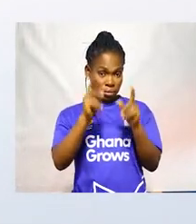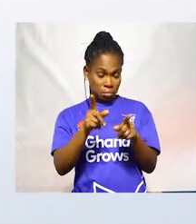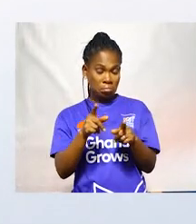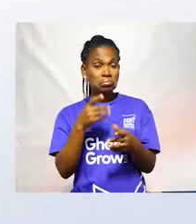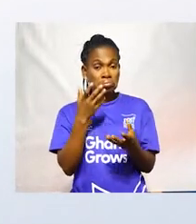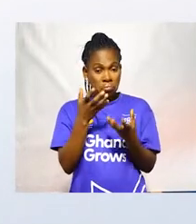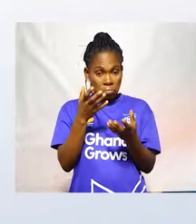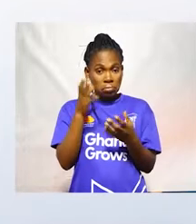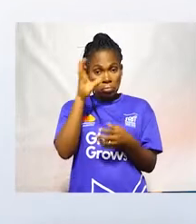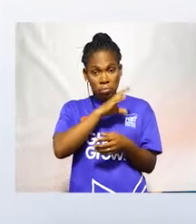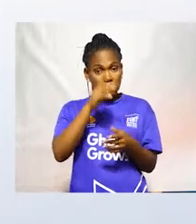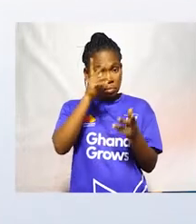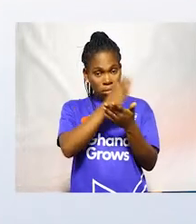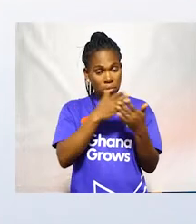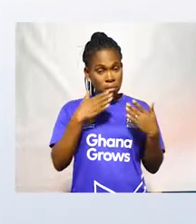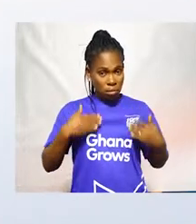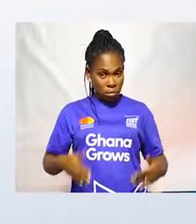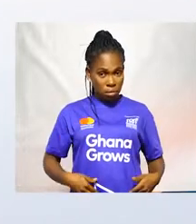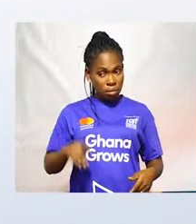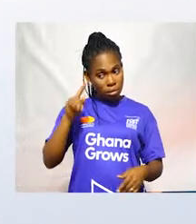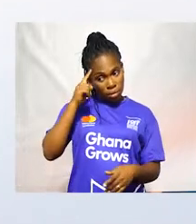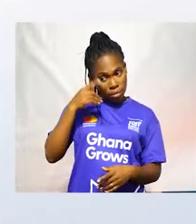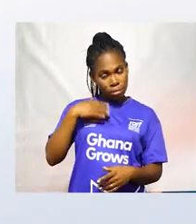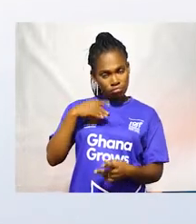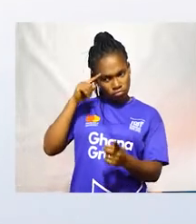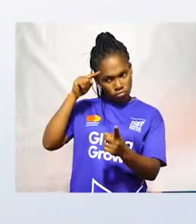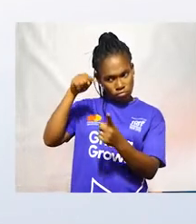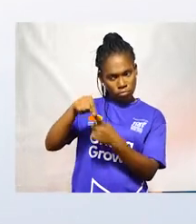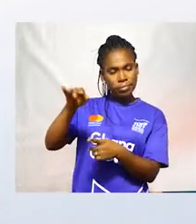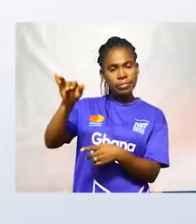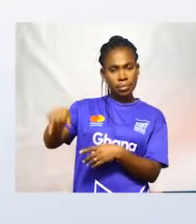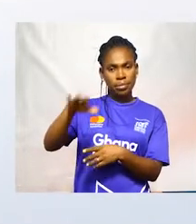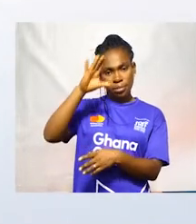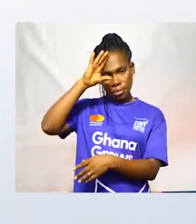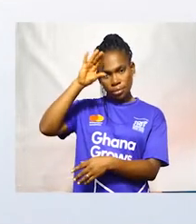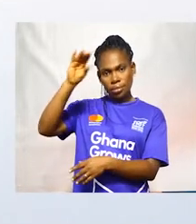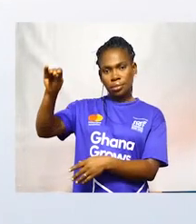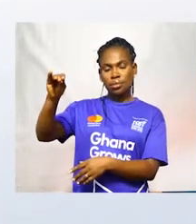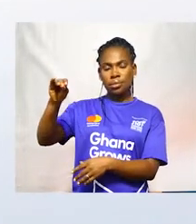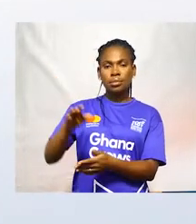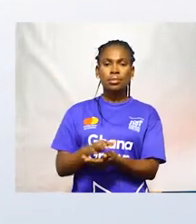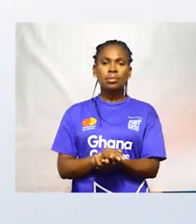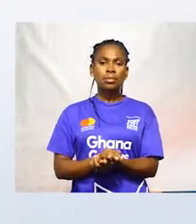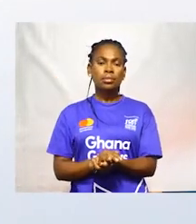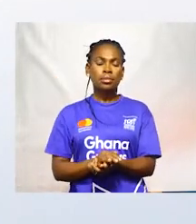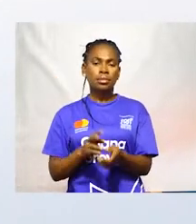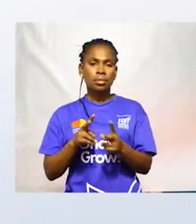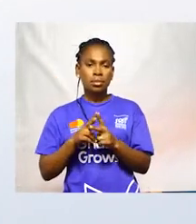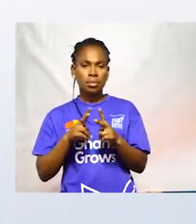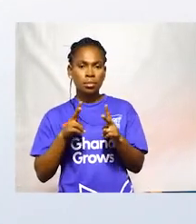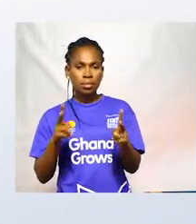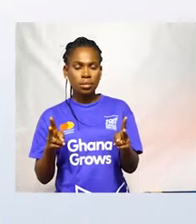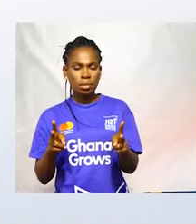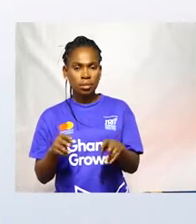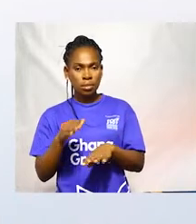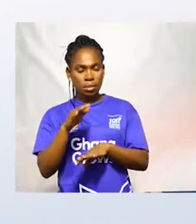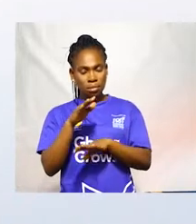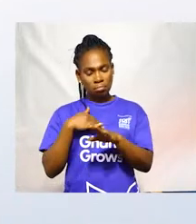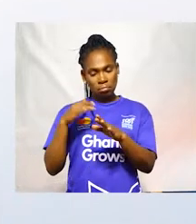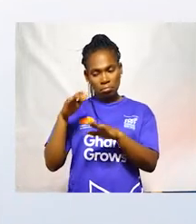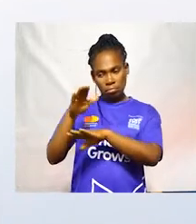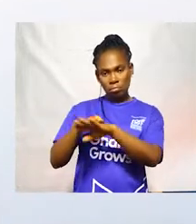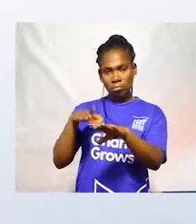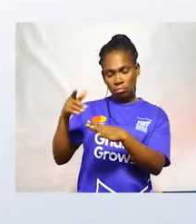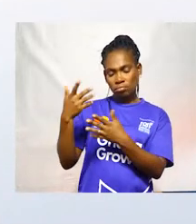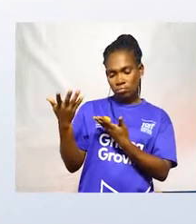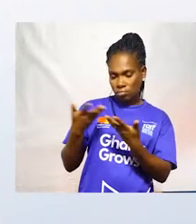somebody to work with, then I think Mawuli will be the best person to speak to. So I engaged Bernard, and then we